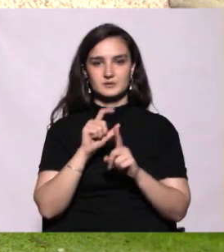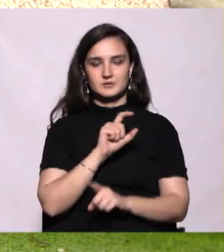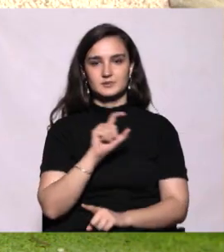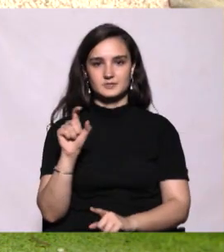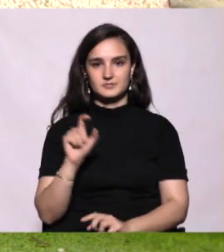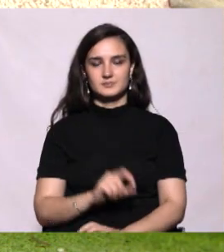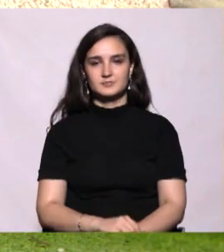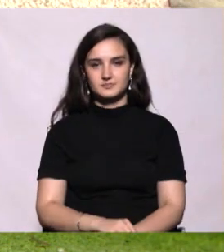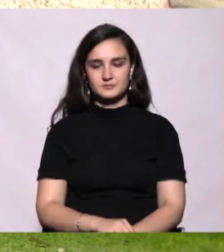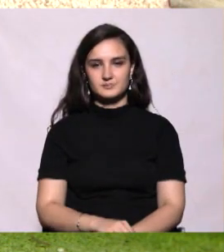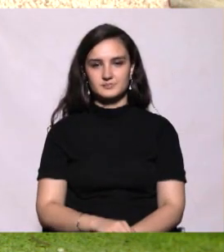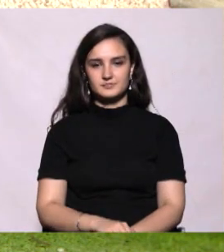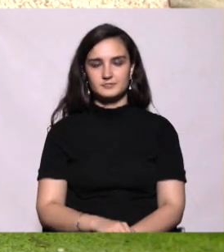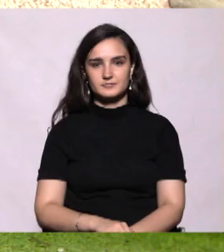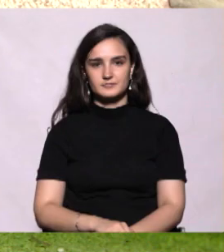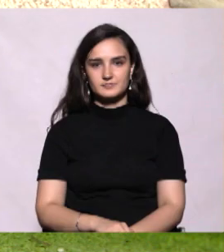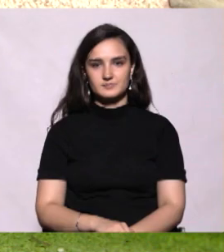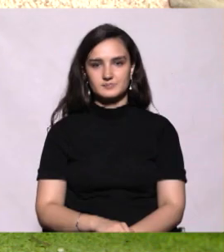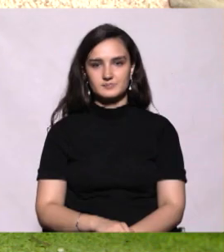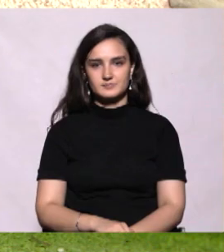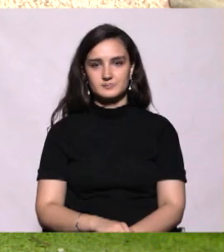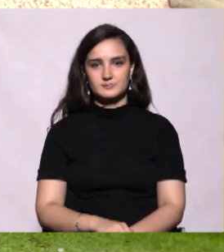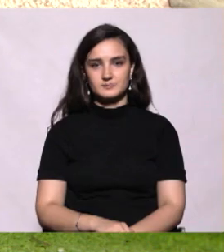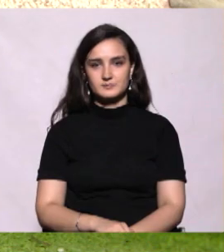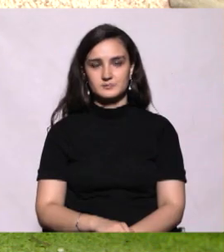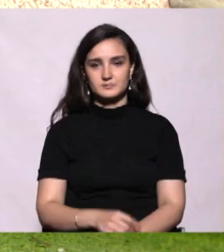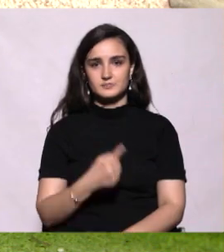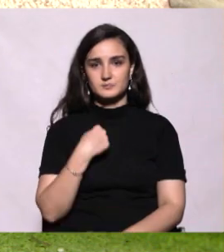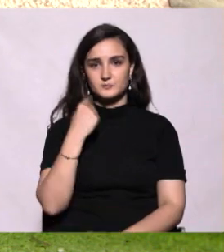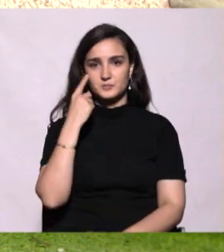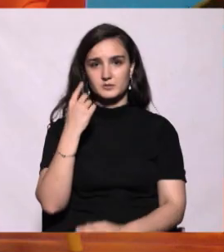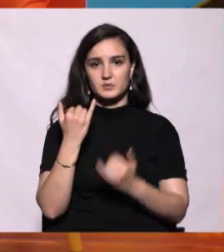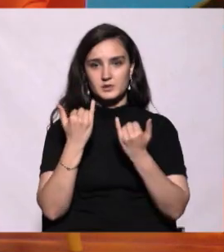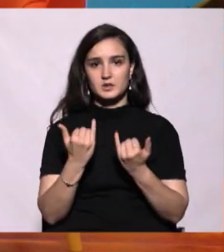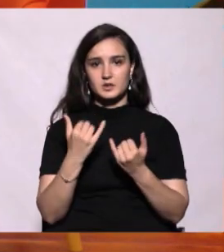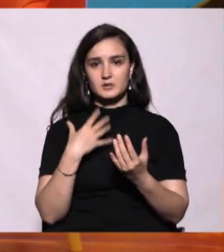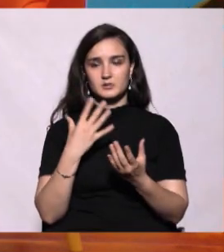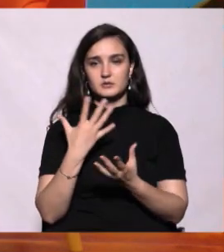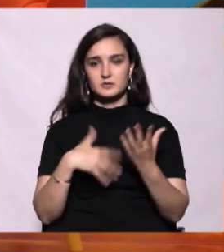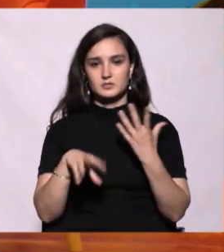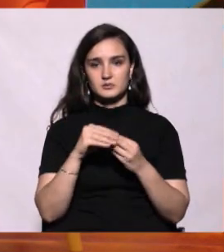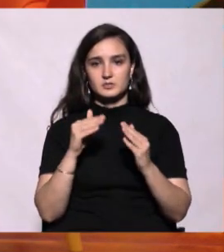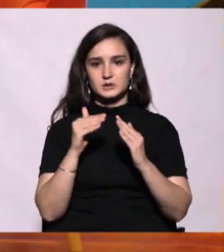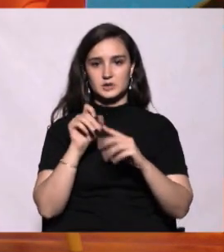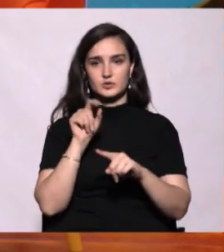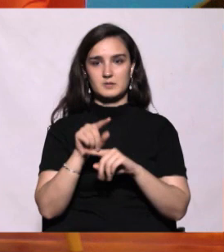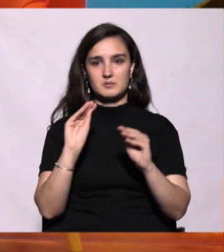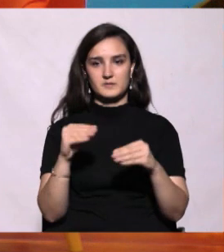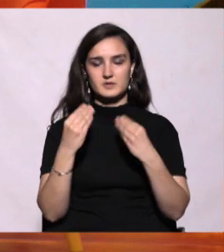a lot of positive words. Of course. Okay, Daryl, I think it is time for us to give our